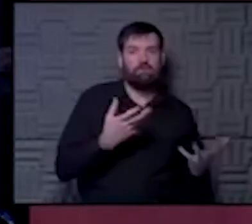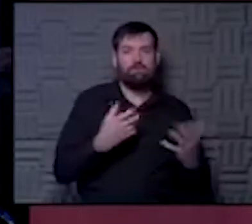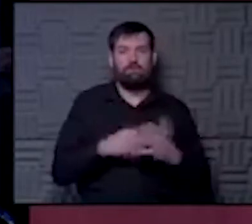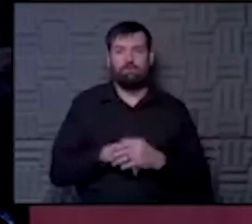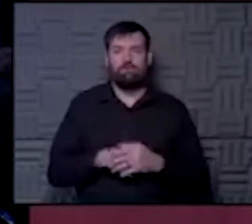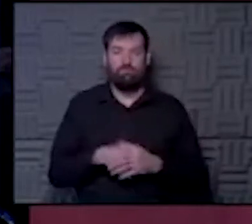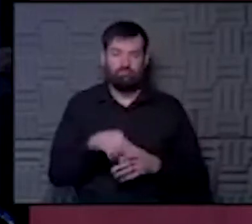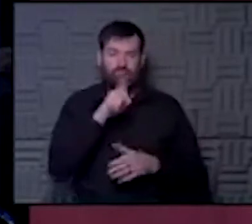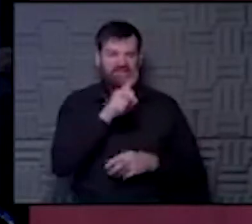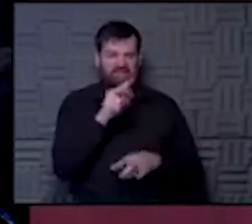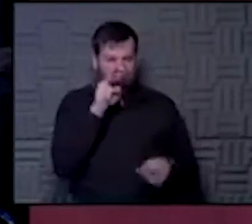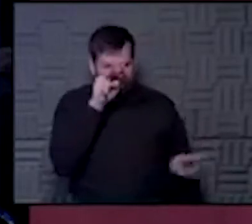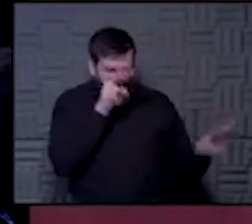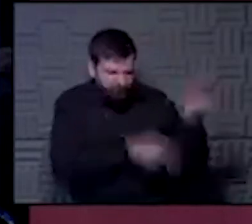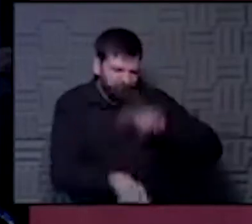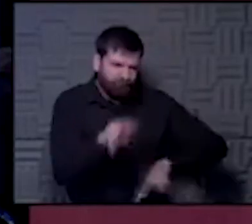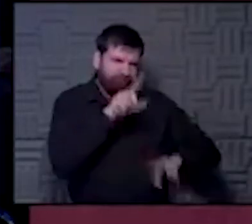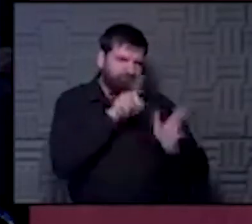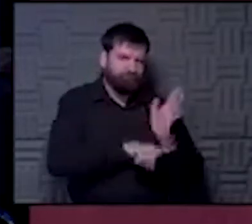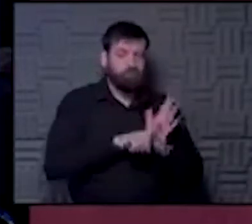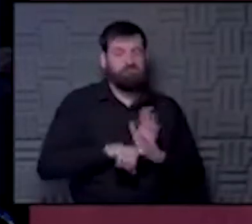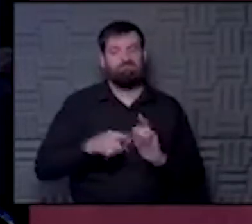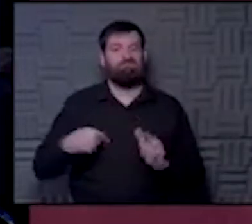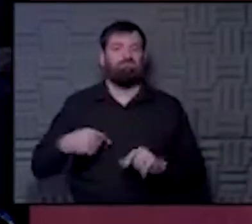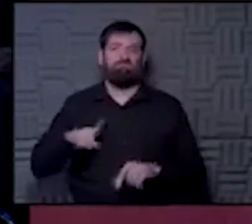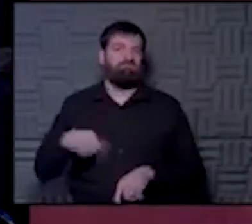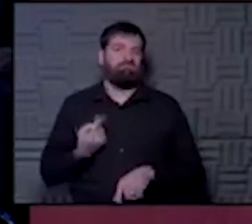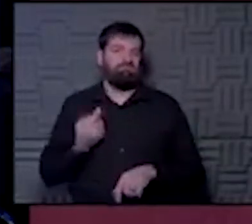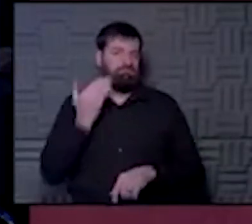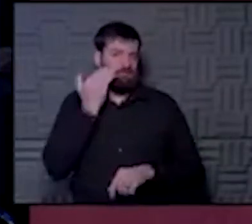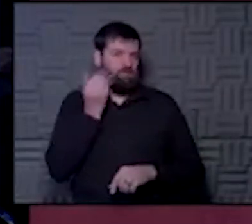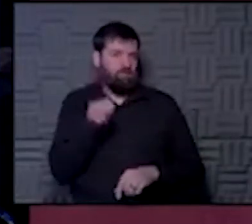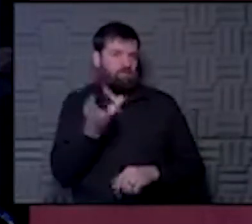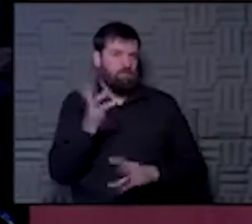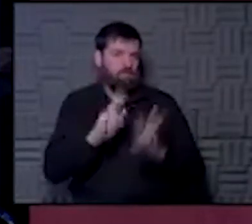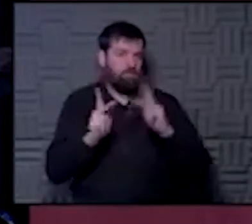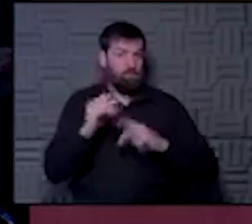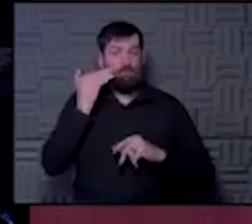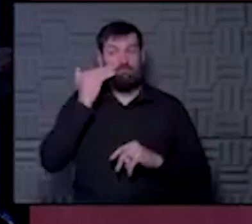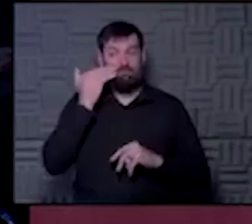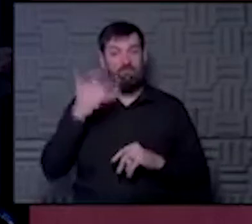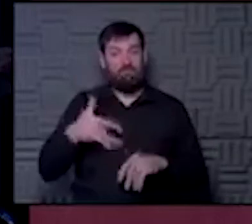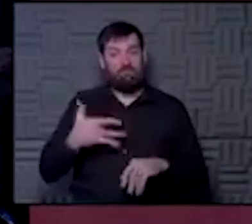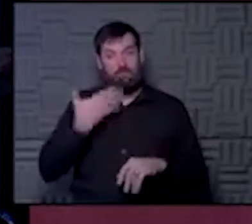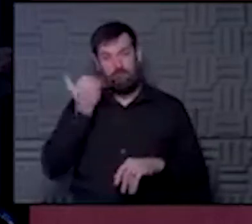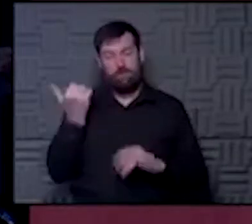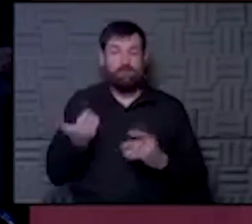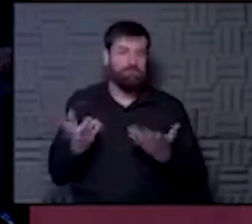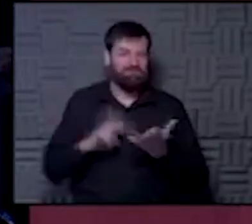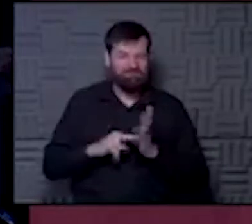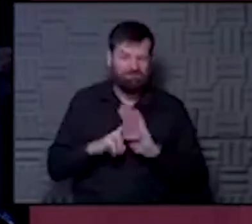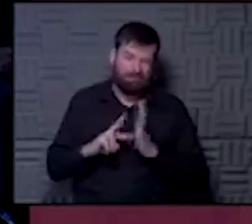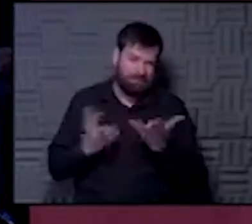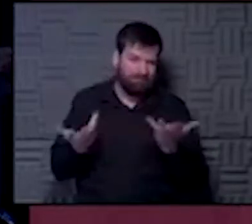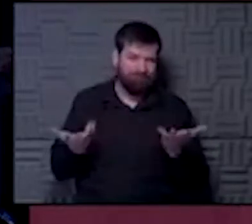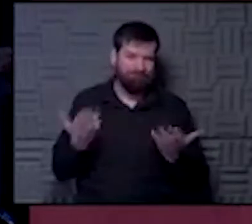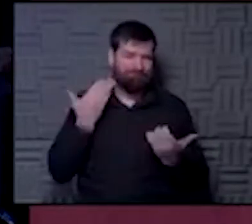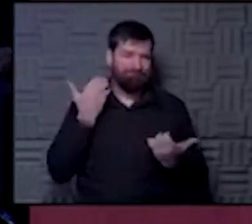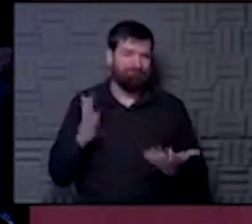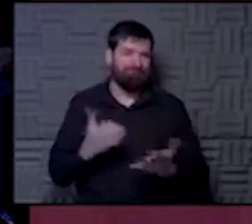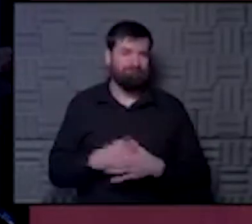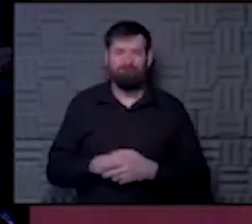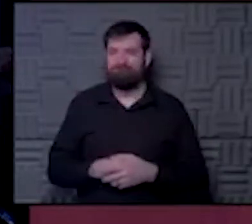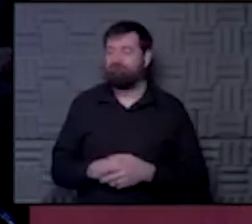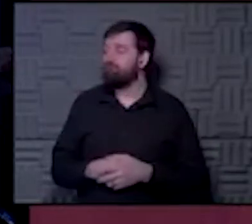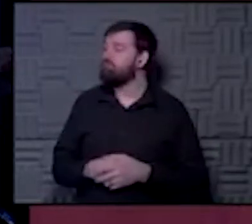a really good eye at that. I've only known a few folks who got it, they felt better, but I don't know what that means in a broad study. So,